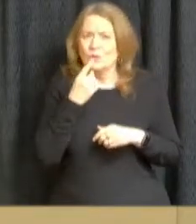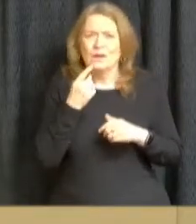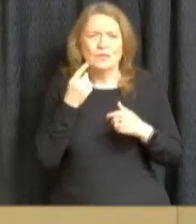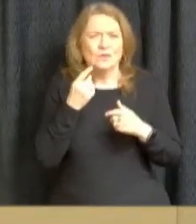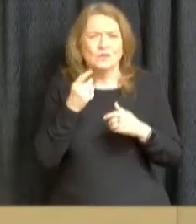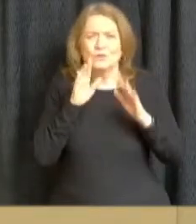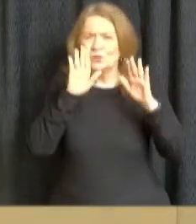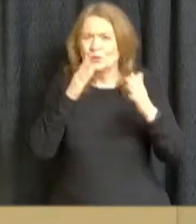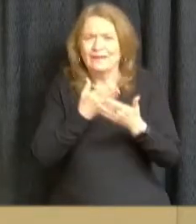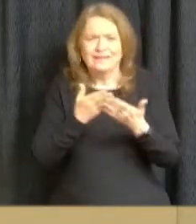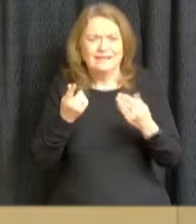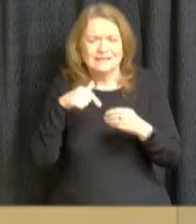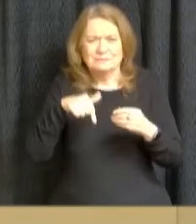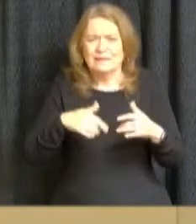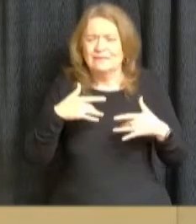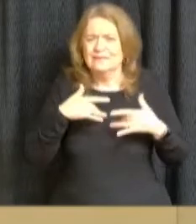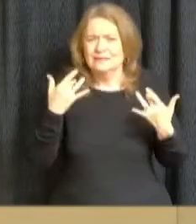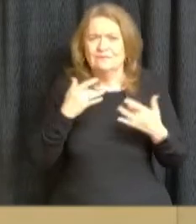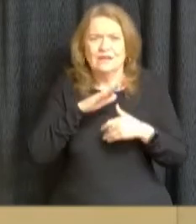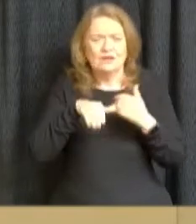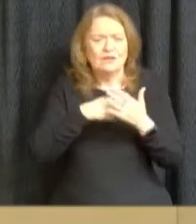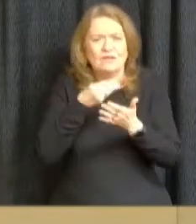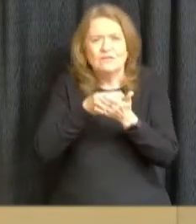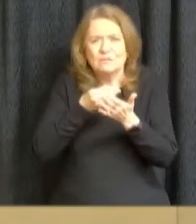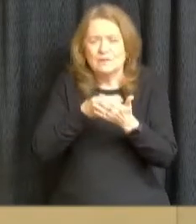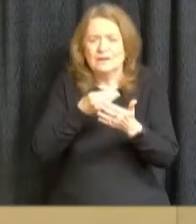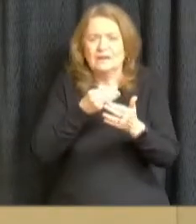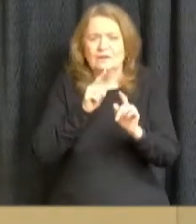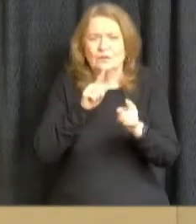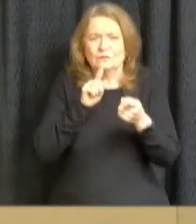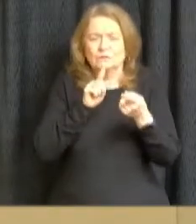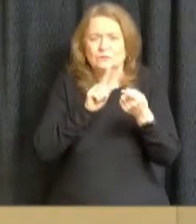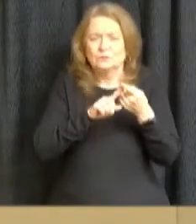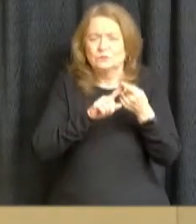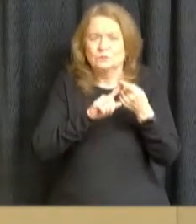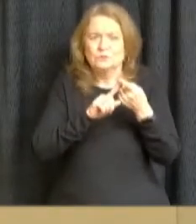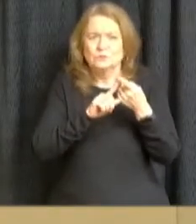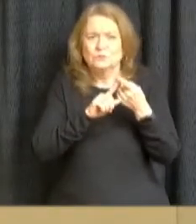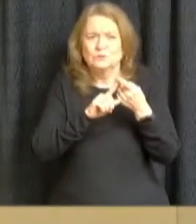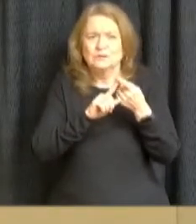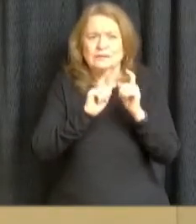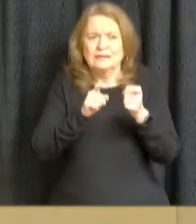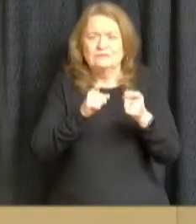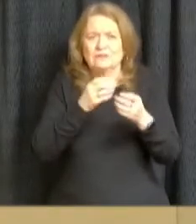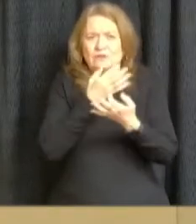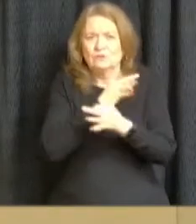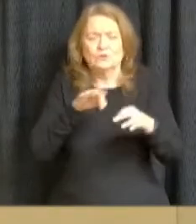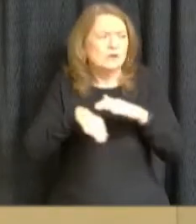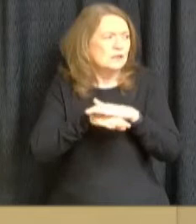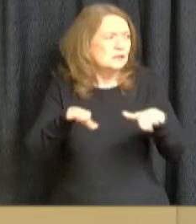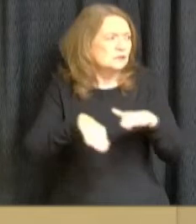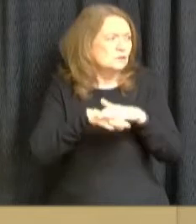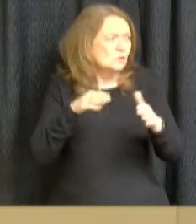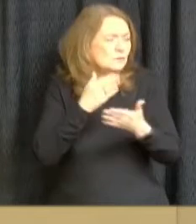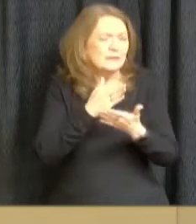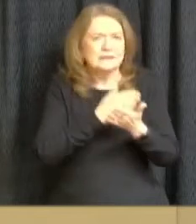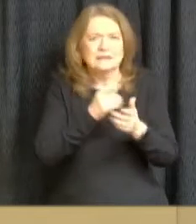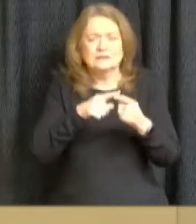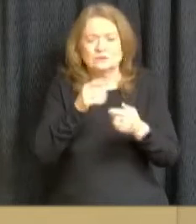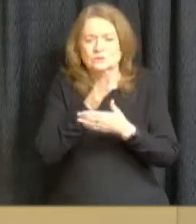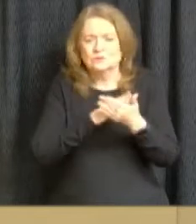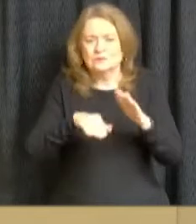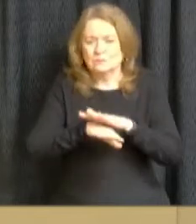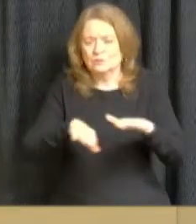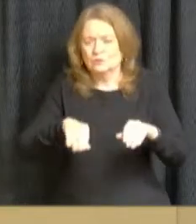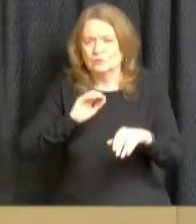great things about this event is all of the proceeds from this event go towards giving free swimming lessons to some of the underserved